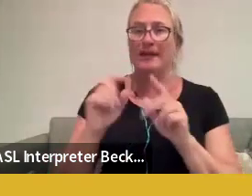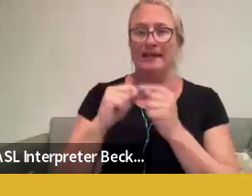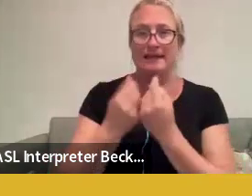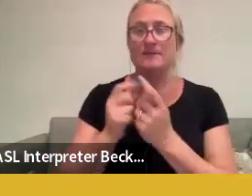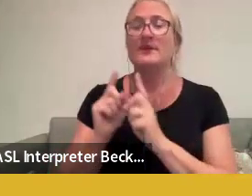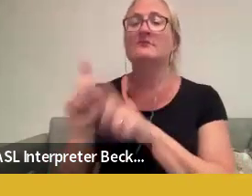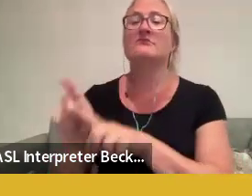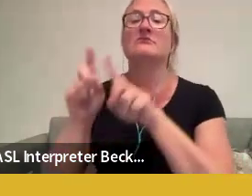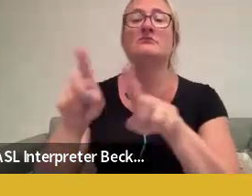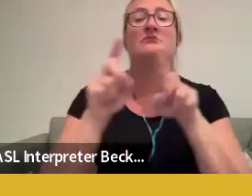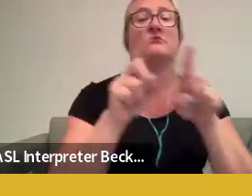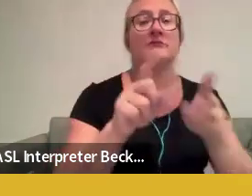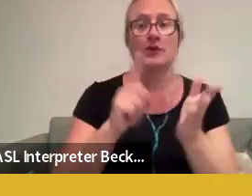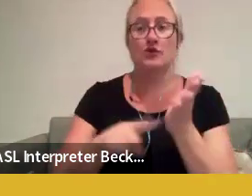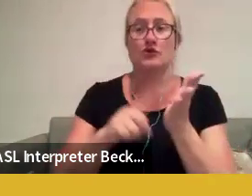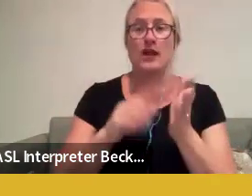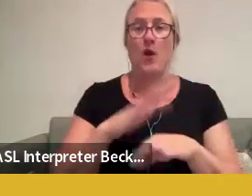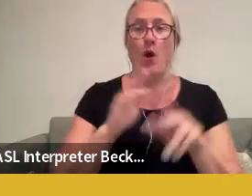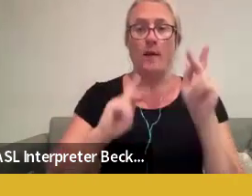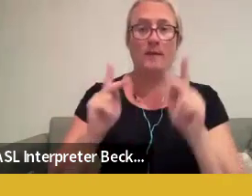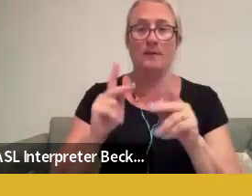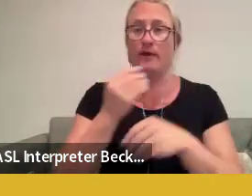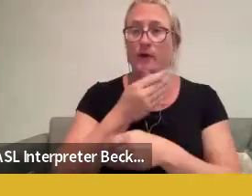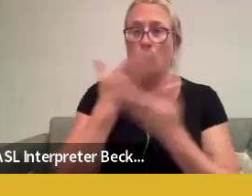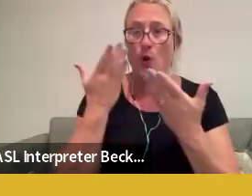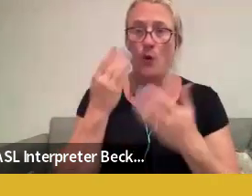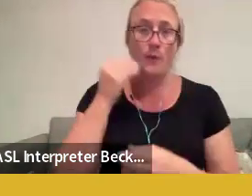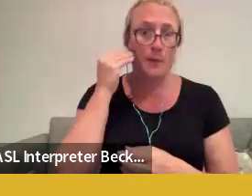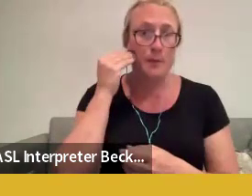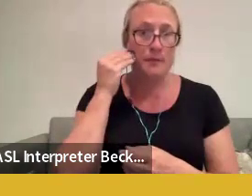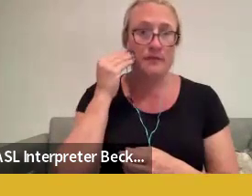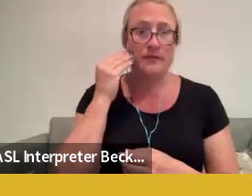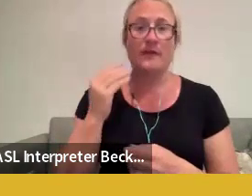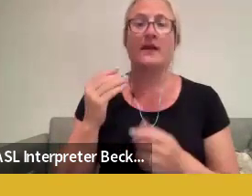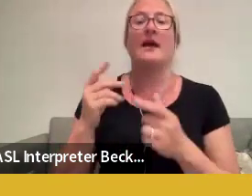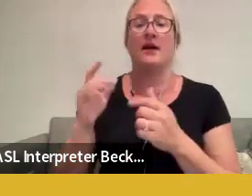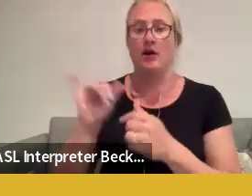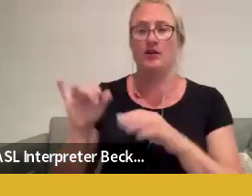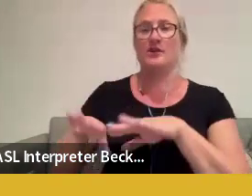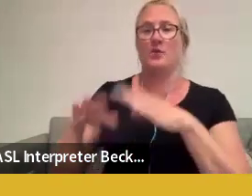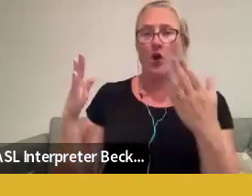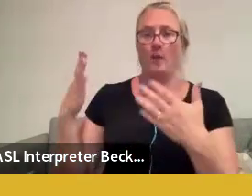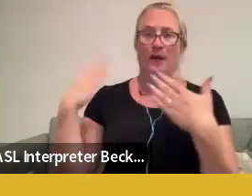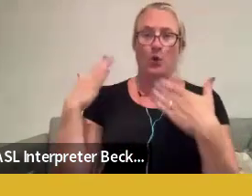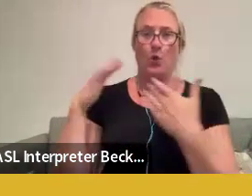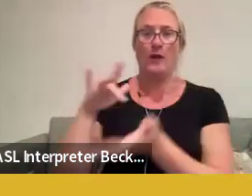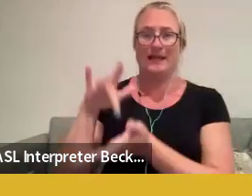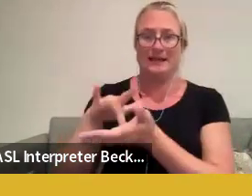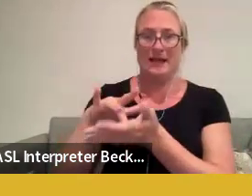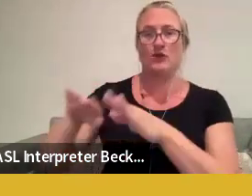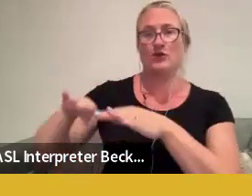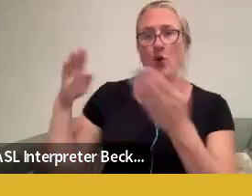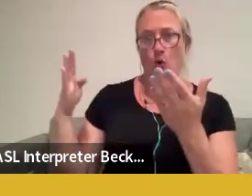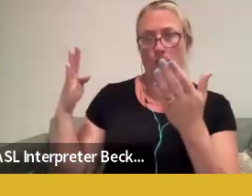on individuals who are unhoused. This then opens cooling centers in the area, and they stay open longer